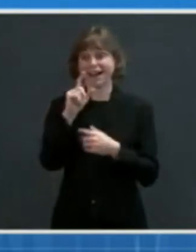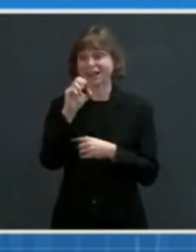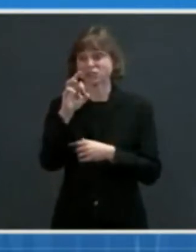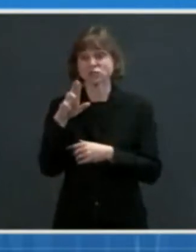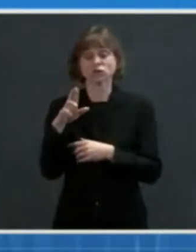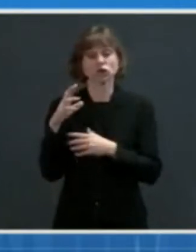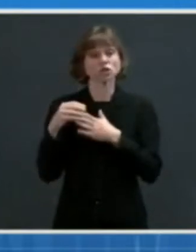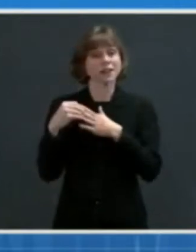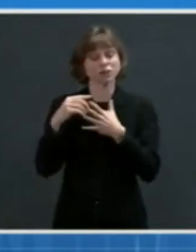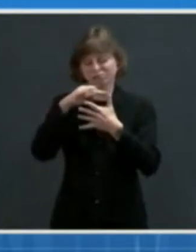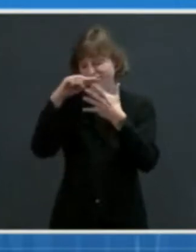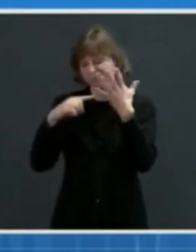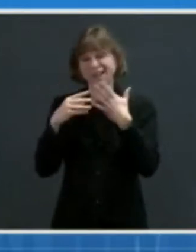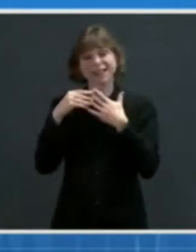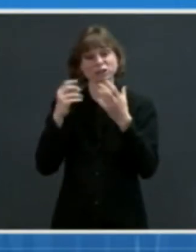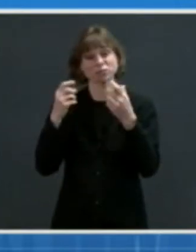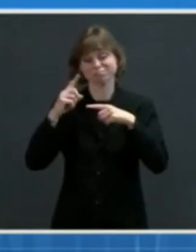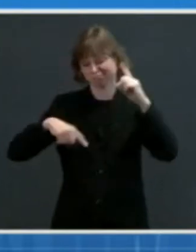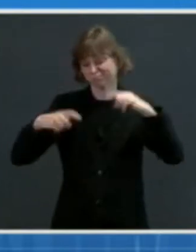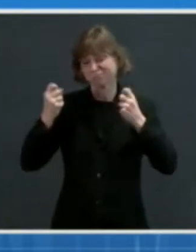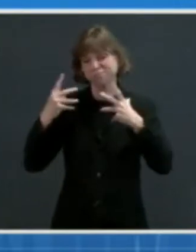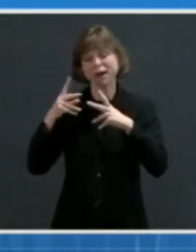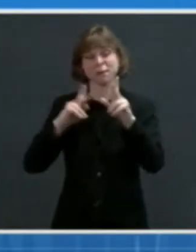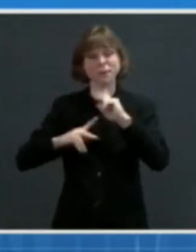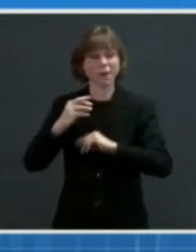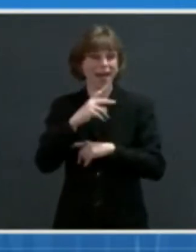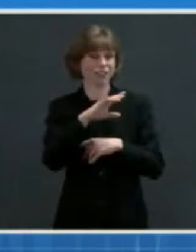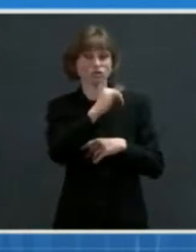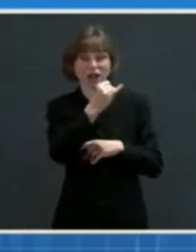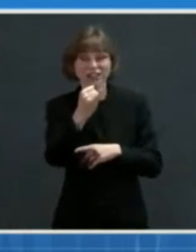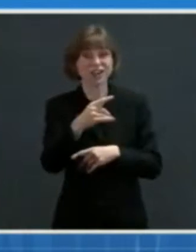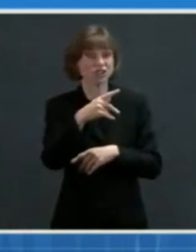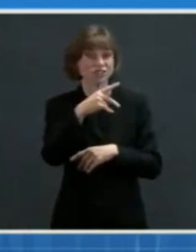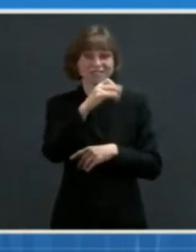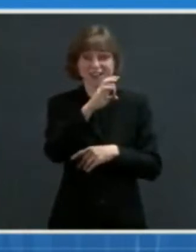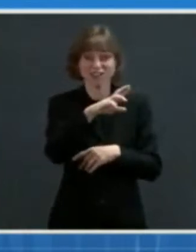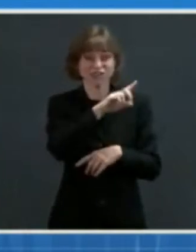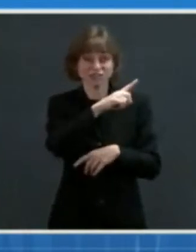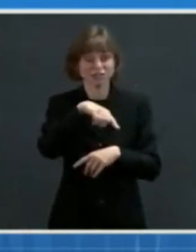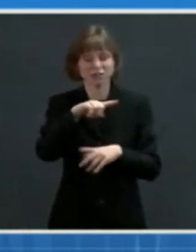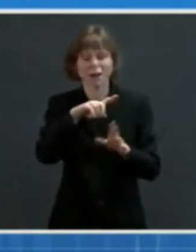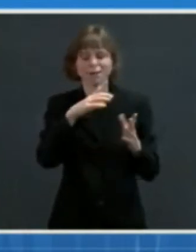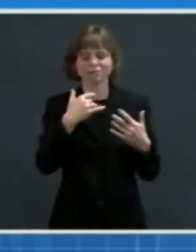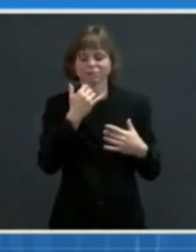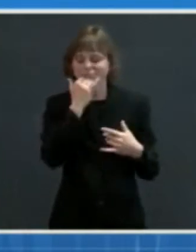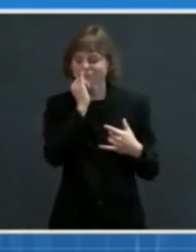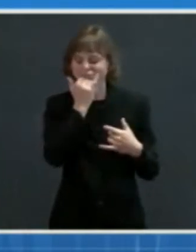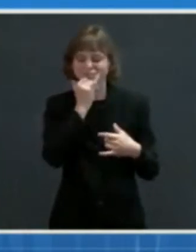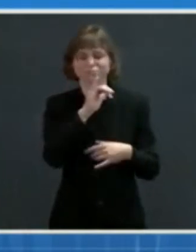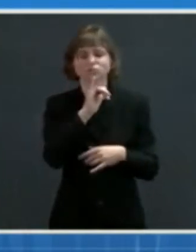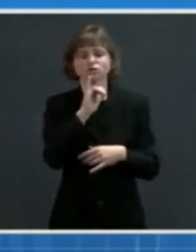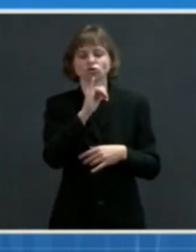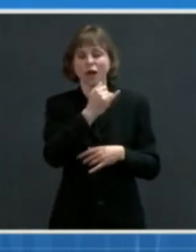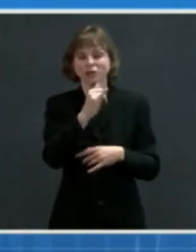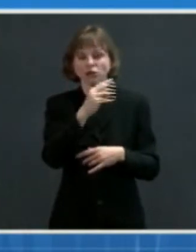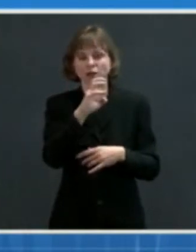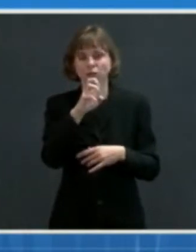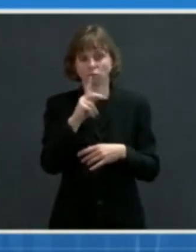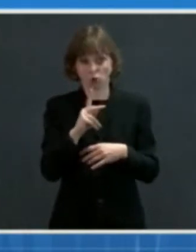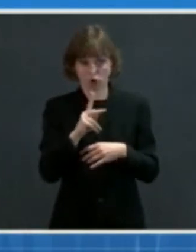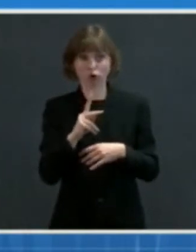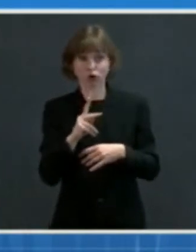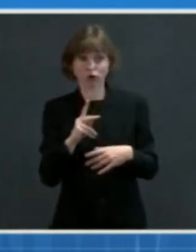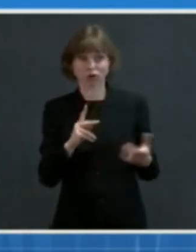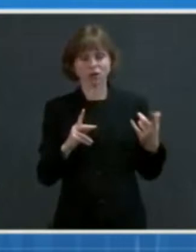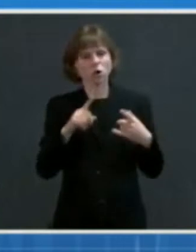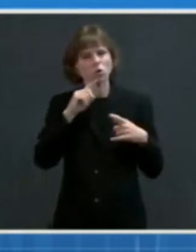the active participation of both Johnson & Johnson and Pfizer. And this is truly, Johnson & Johnson and Merck. This is truly a story where there